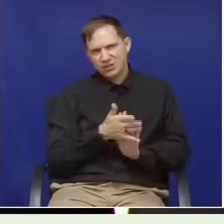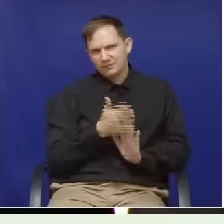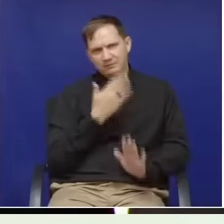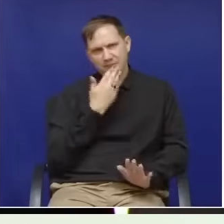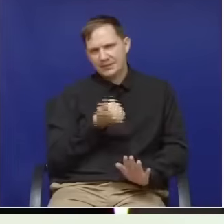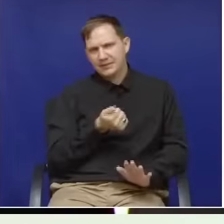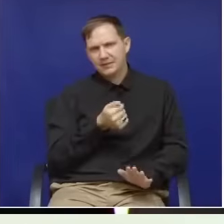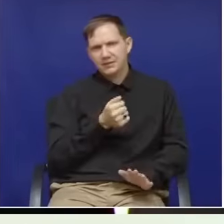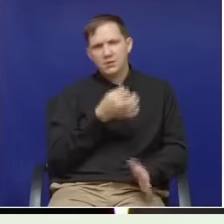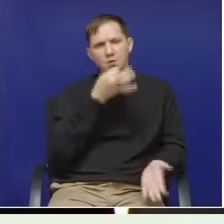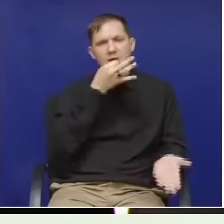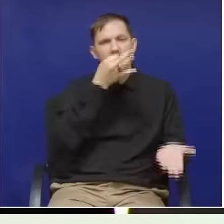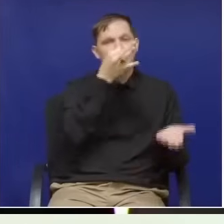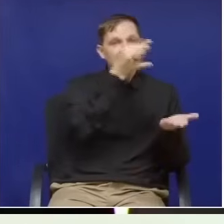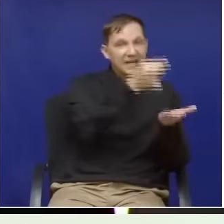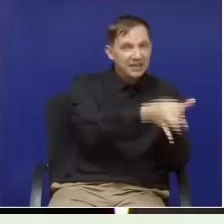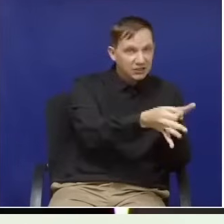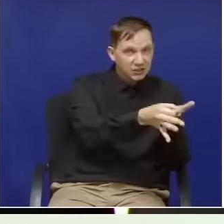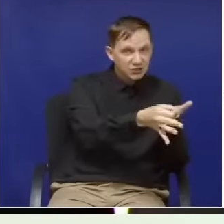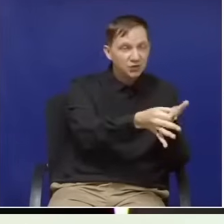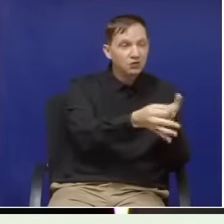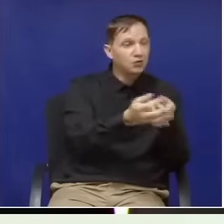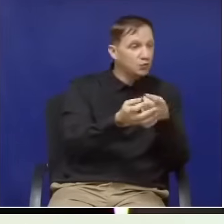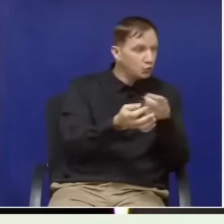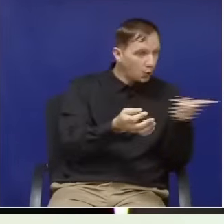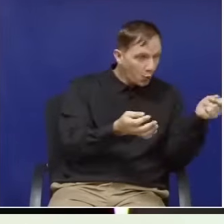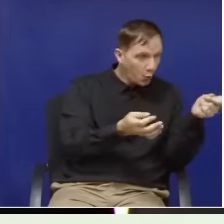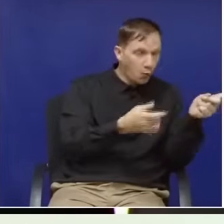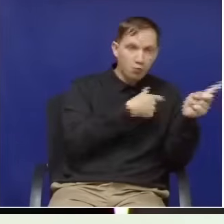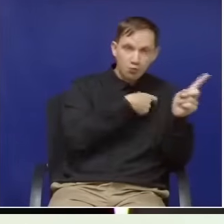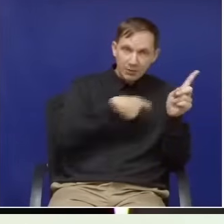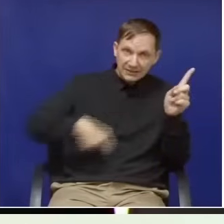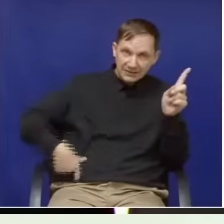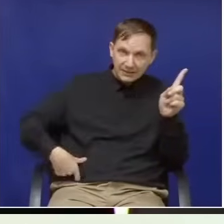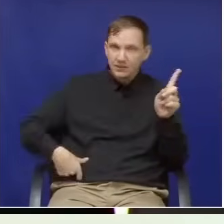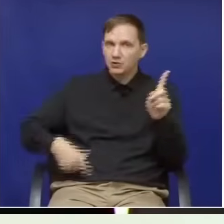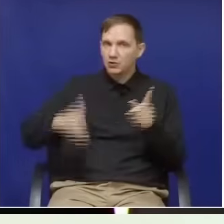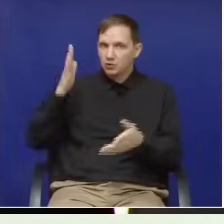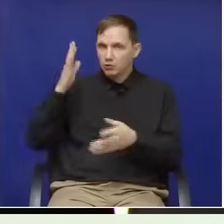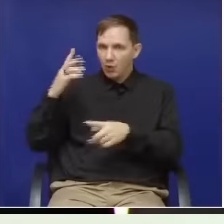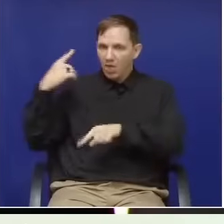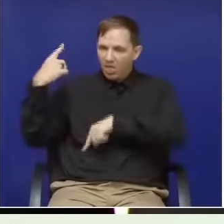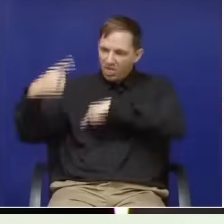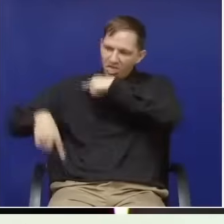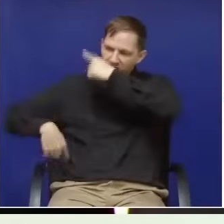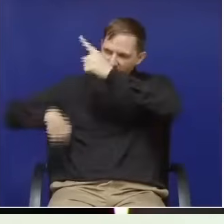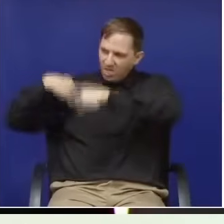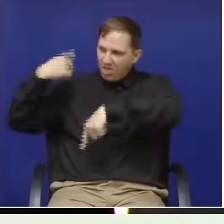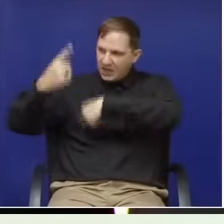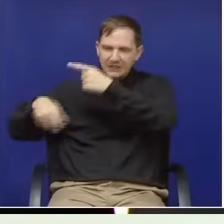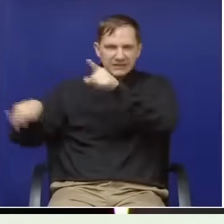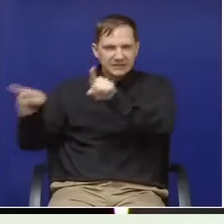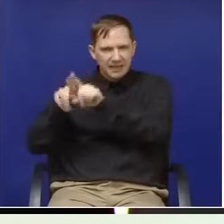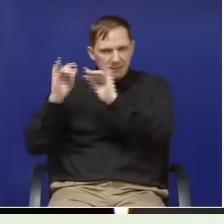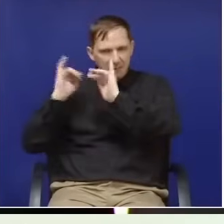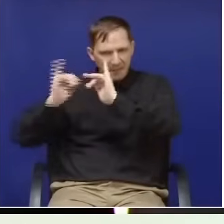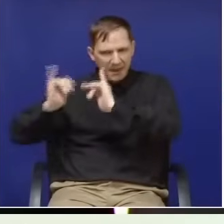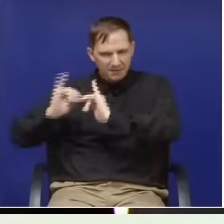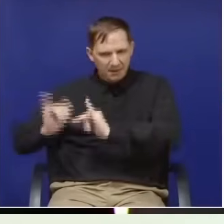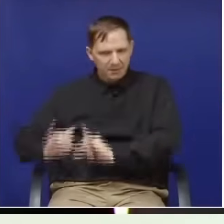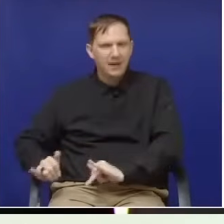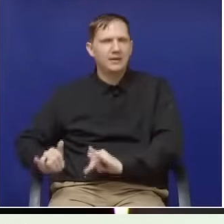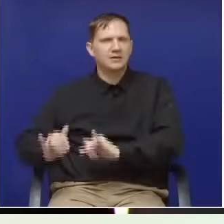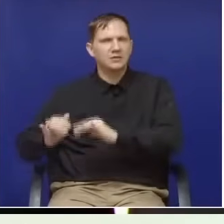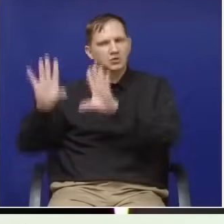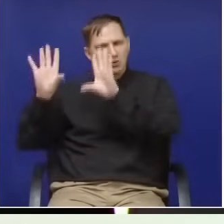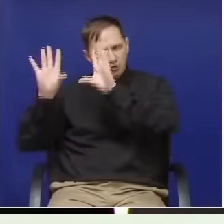have you done to the president to ensure that we stop this cycle, produce accountability and transparency